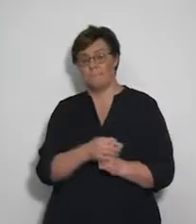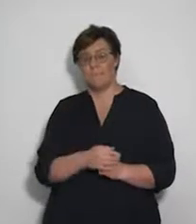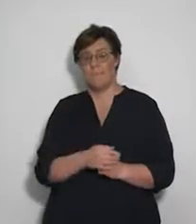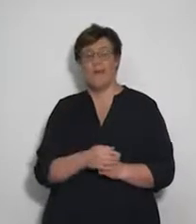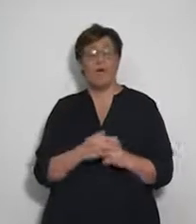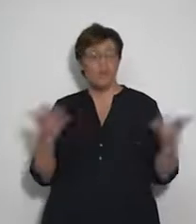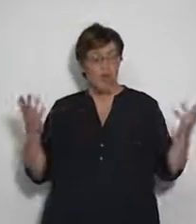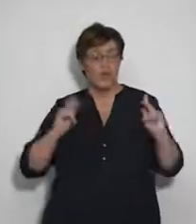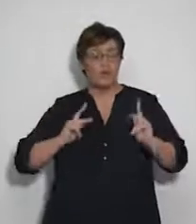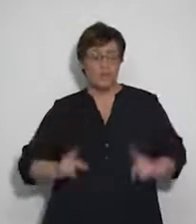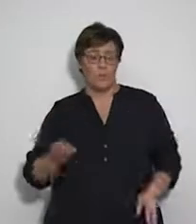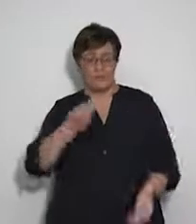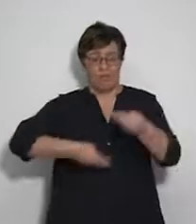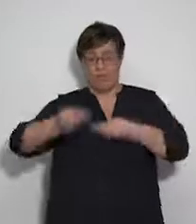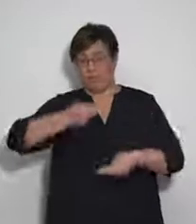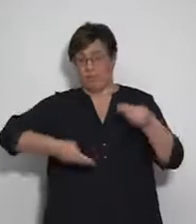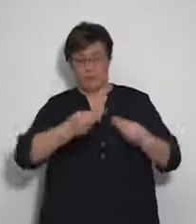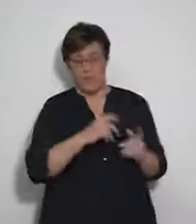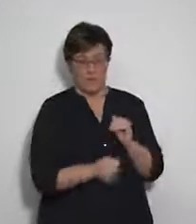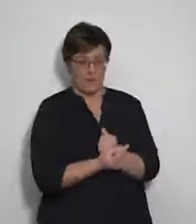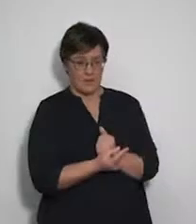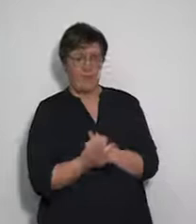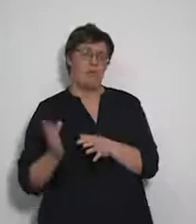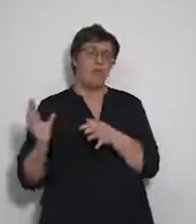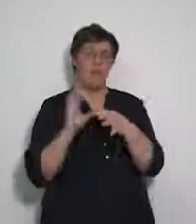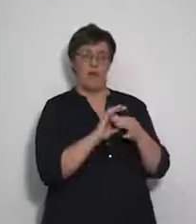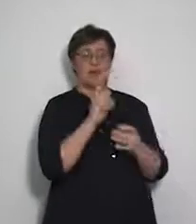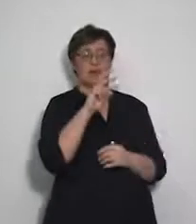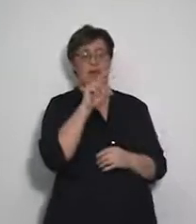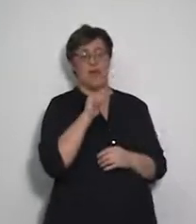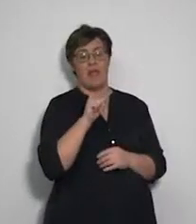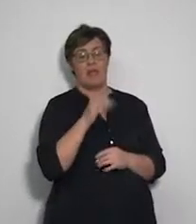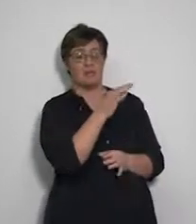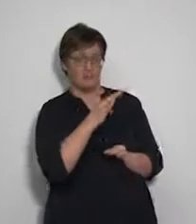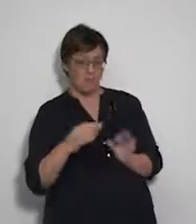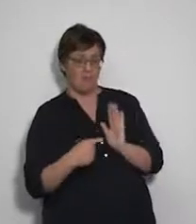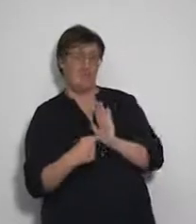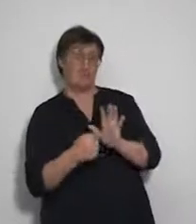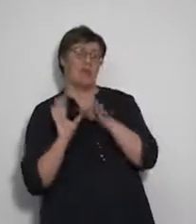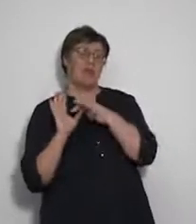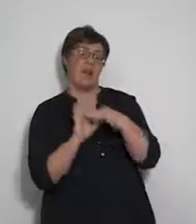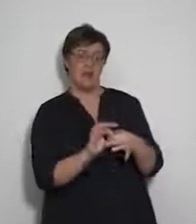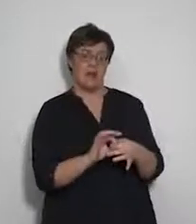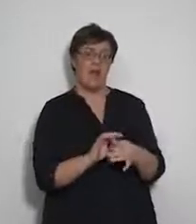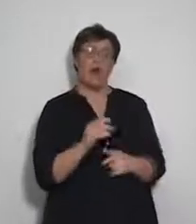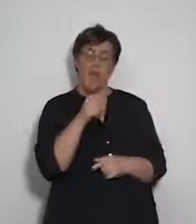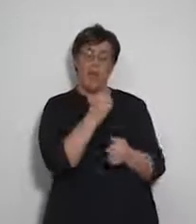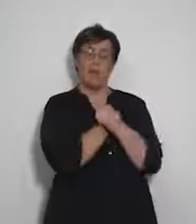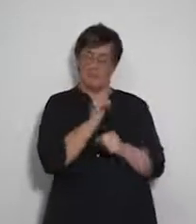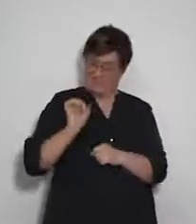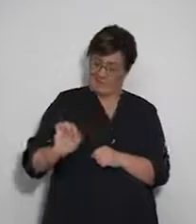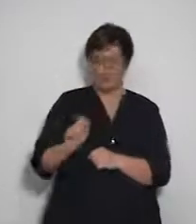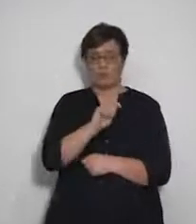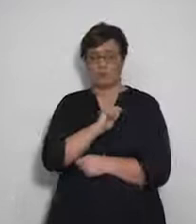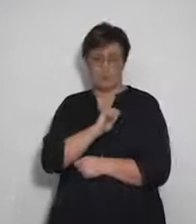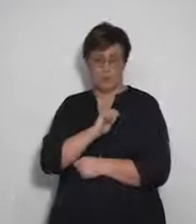of human trafficking around the world that happens, and so it can link, DNA sampling can link individuals to a set of parents